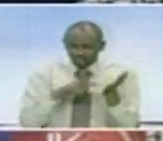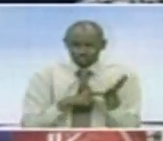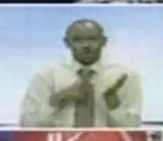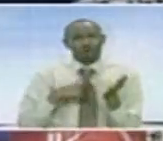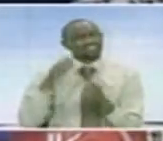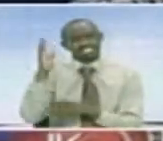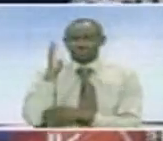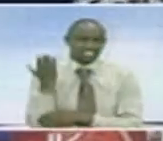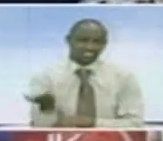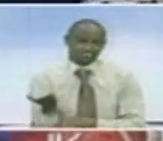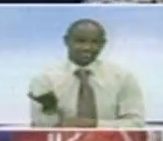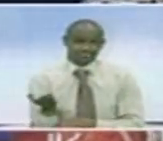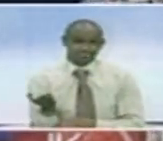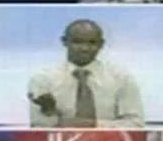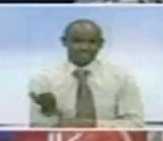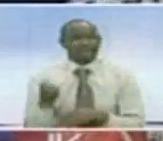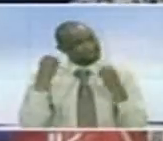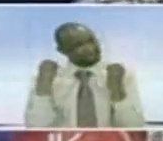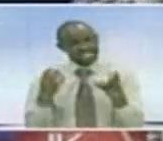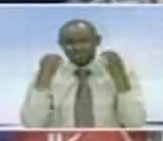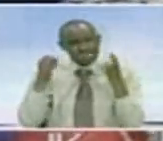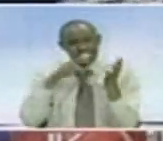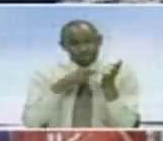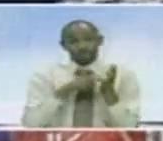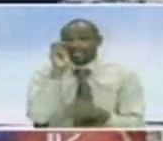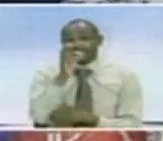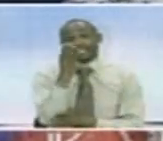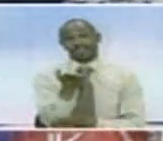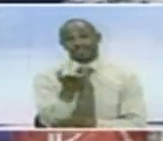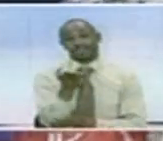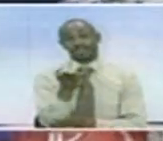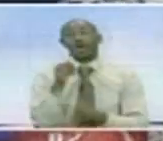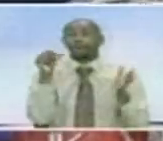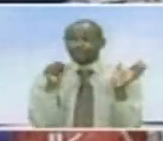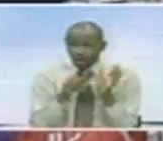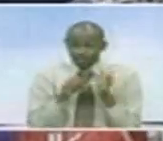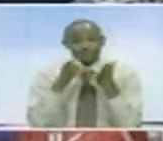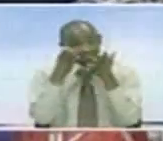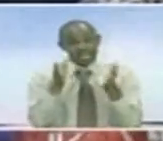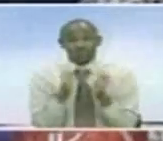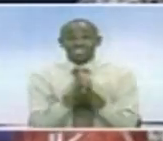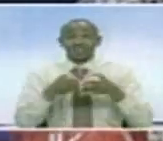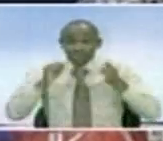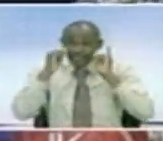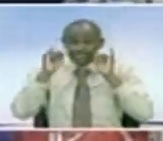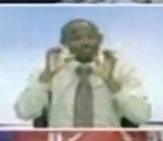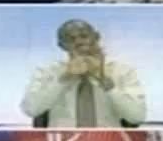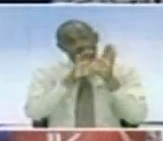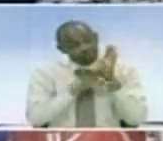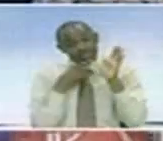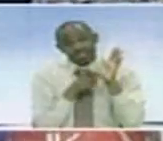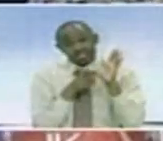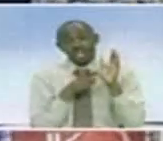security. There are many, many issues. We are seeing problems with the implementation of the Constitution.